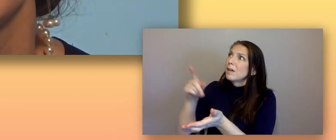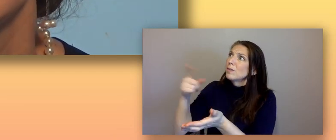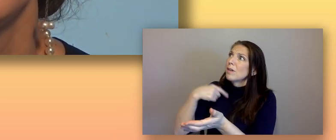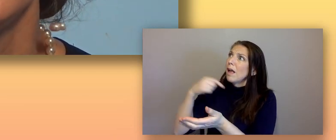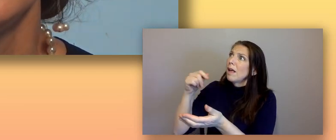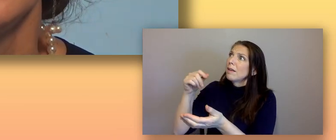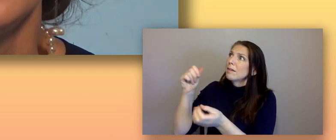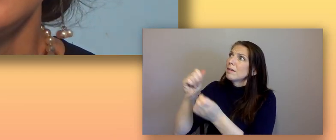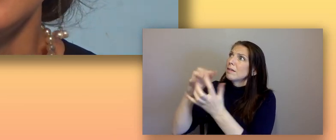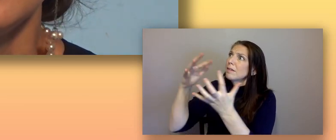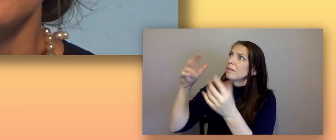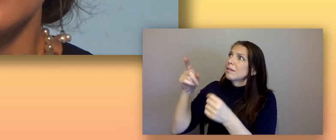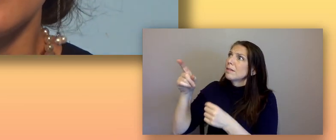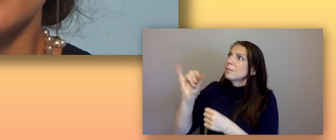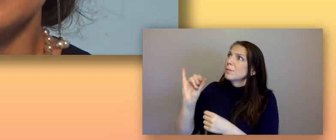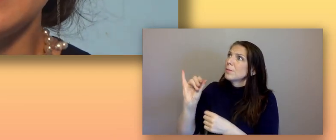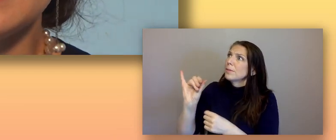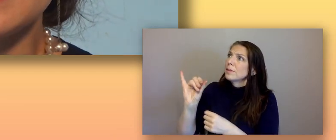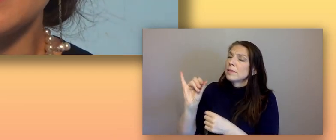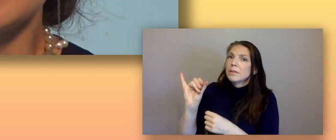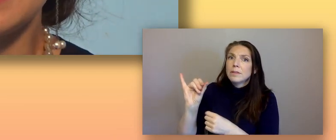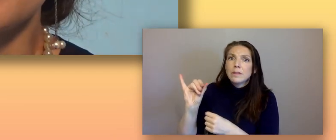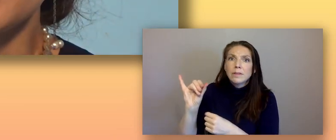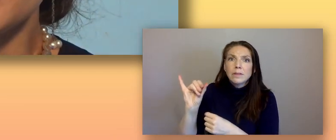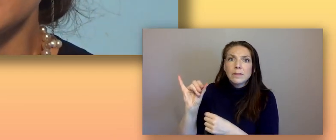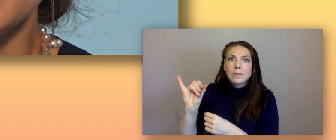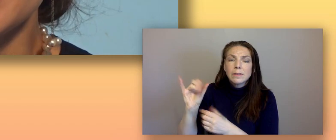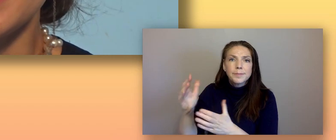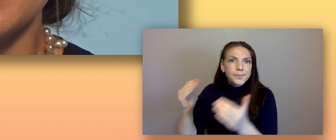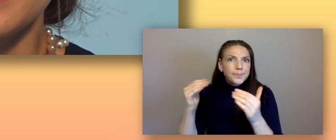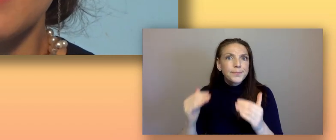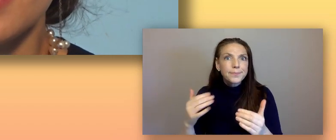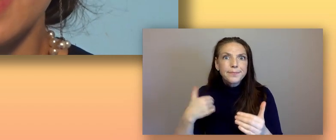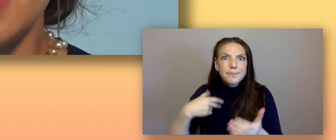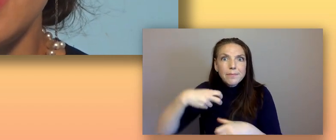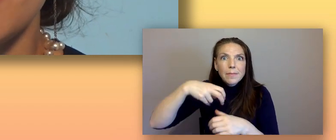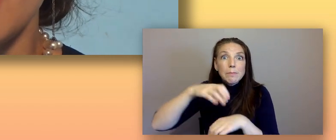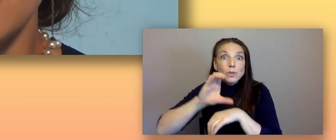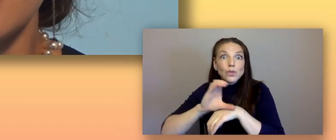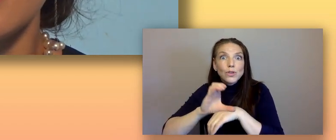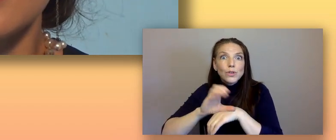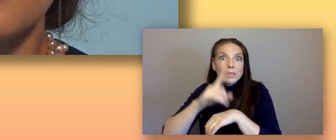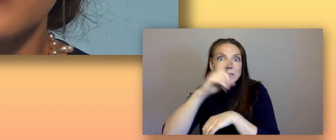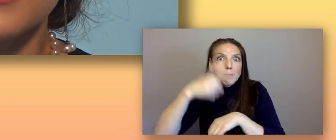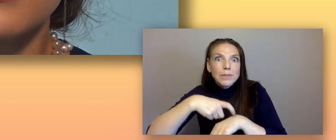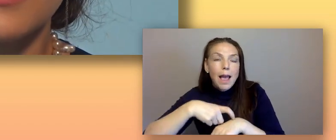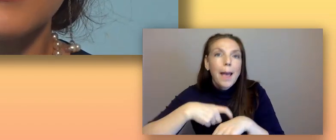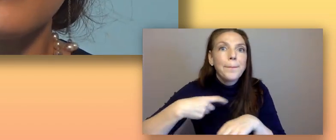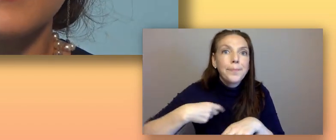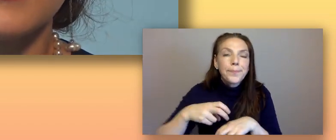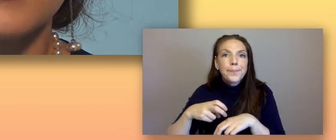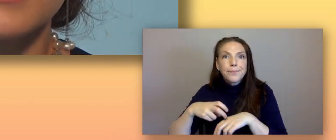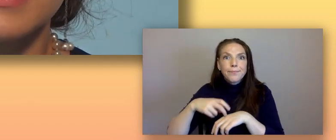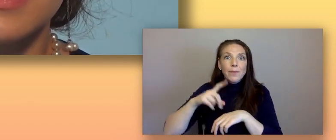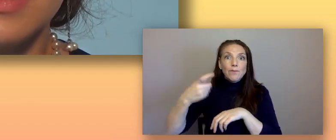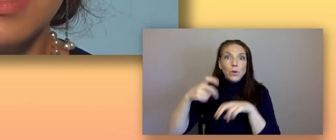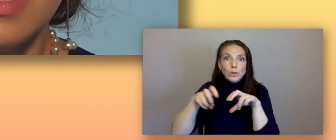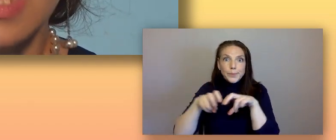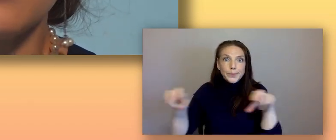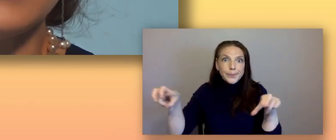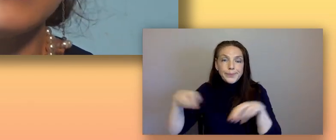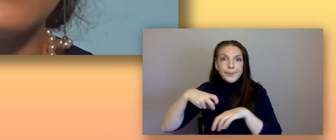them. We're on our knees in a clapboard church in the summer heat, rocking in the first row of